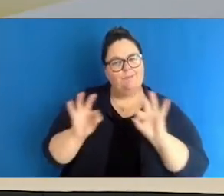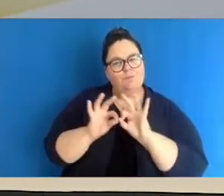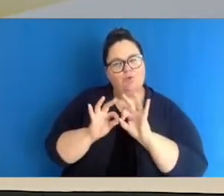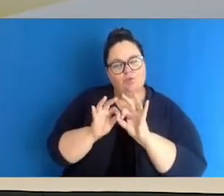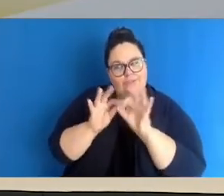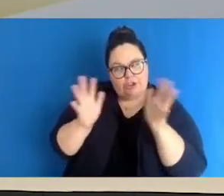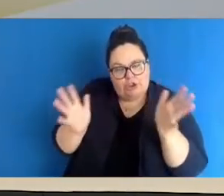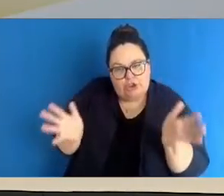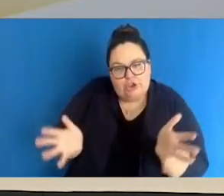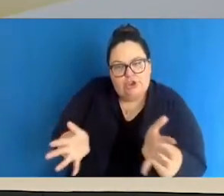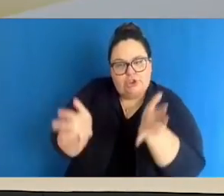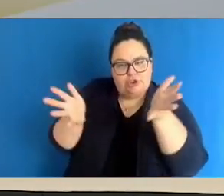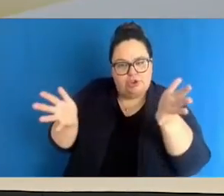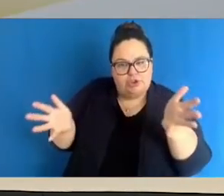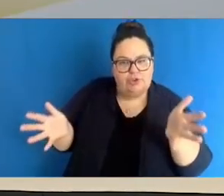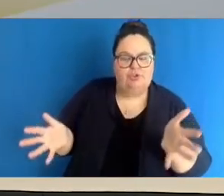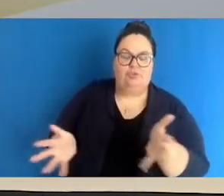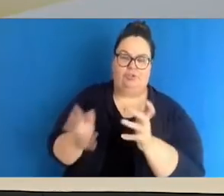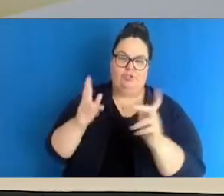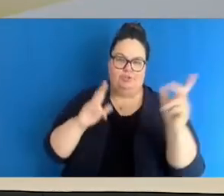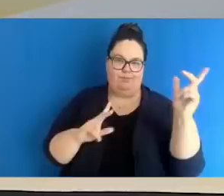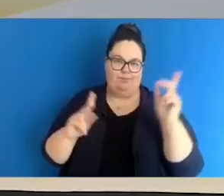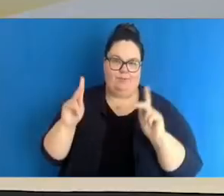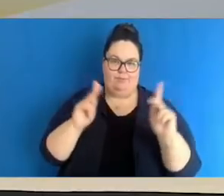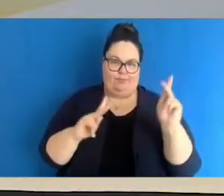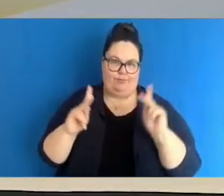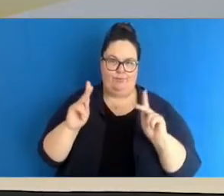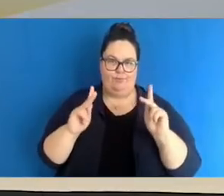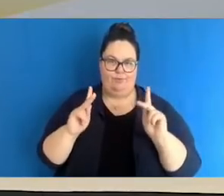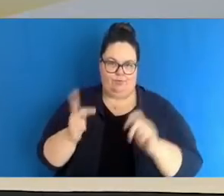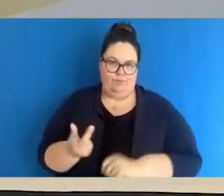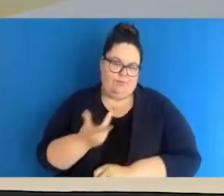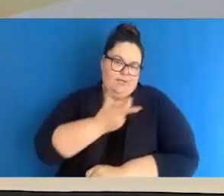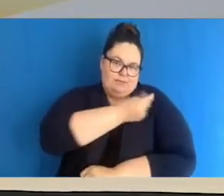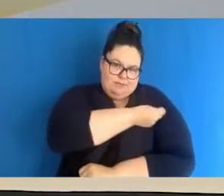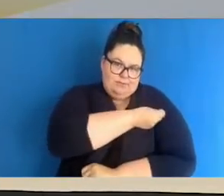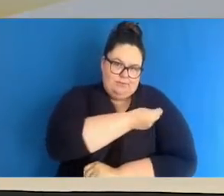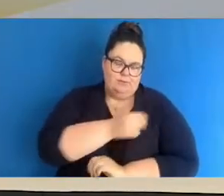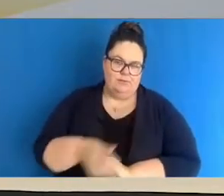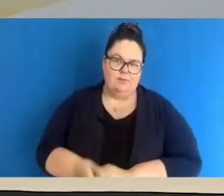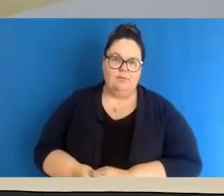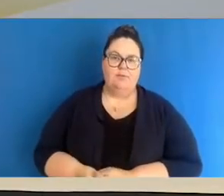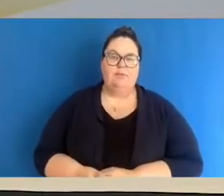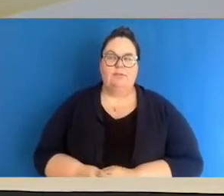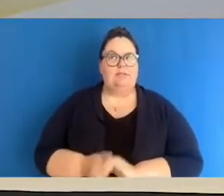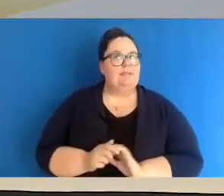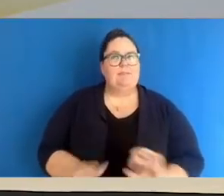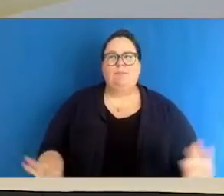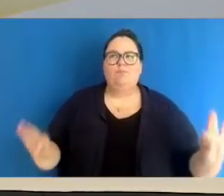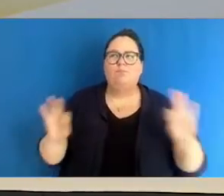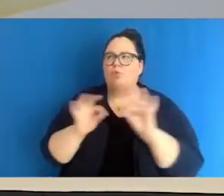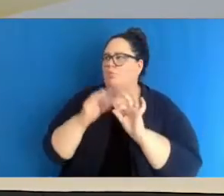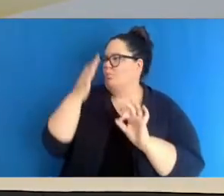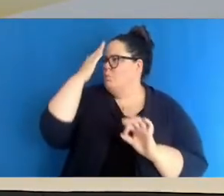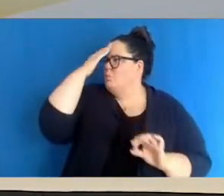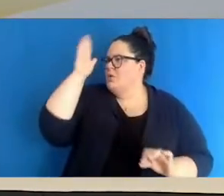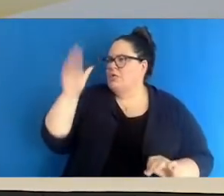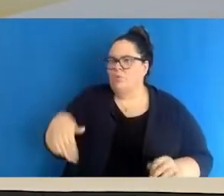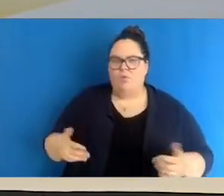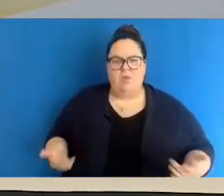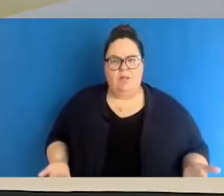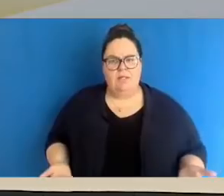we can to maximize our vaccination rates, how important it is. We've talked about it today.